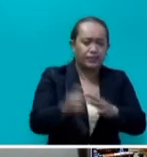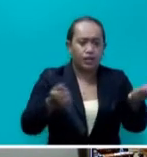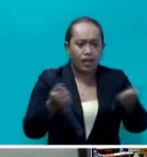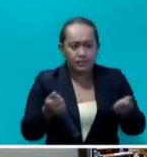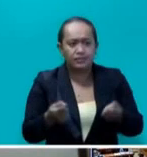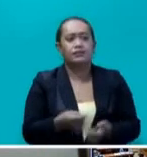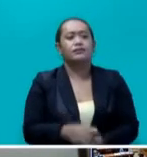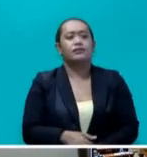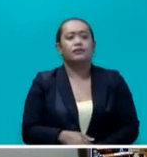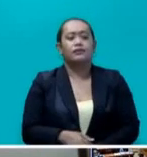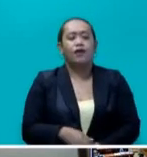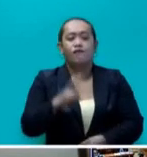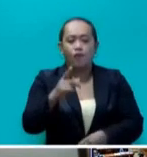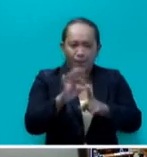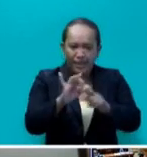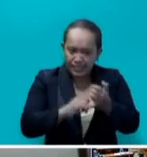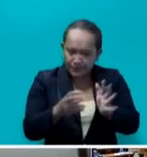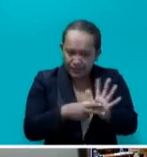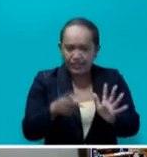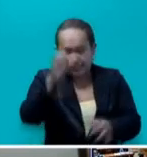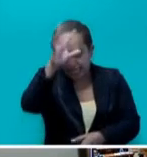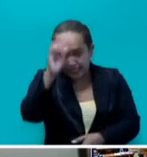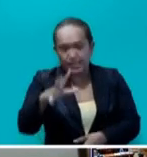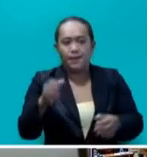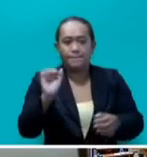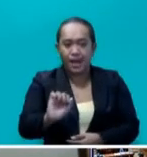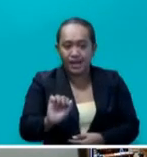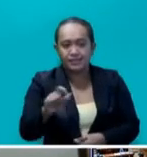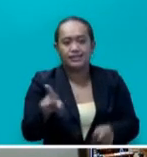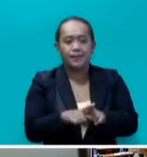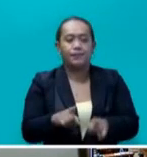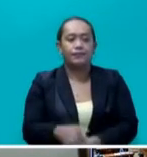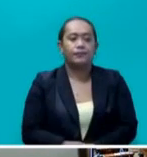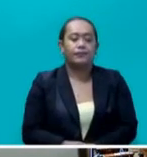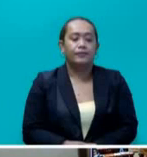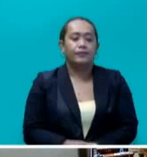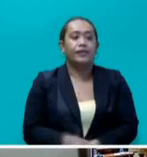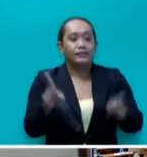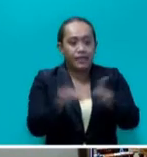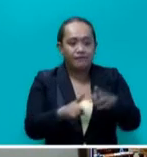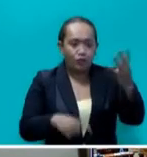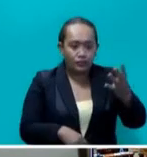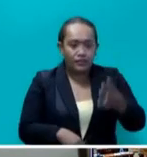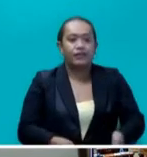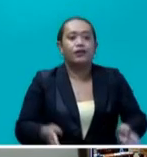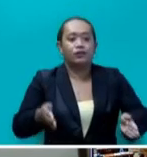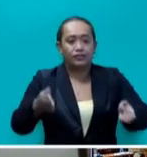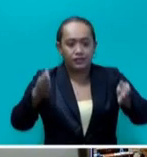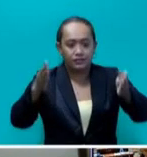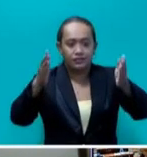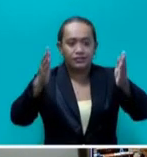and quality models of public service vehicles. 14, provide hotels and resorts that have been granted duty